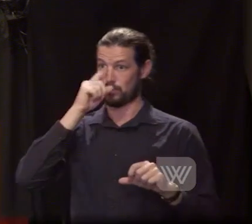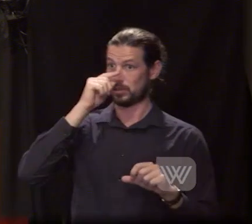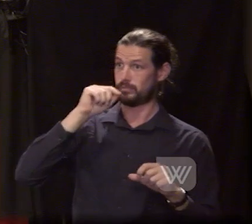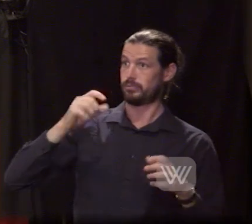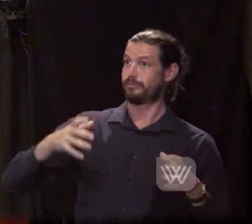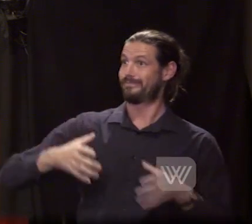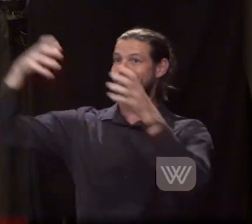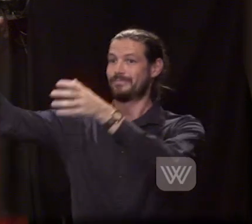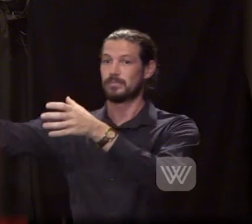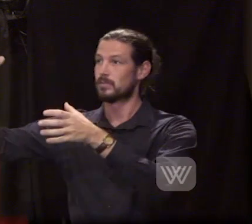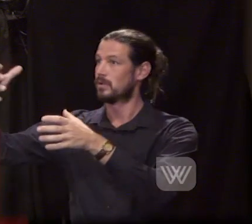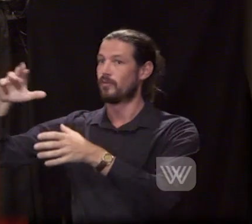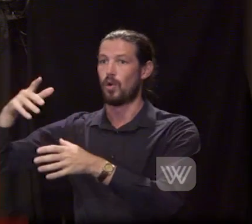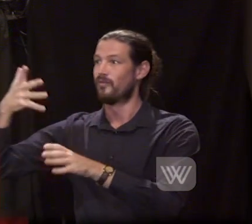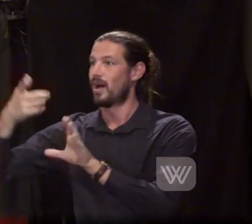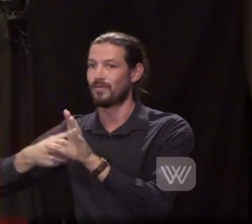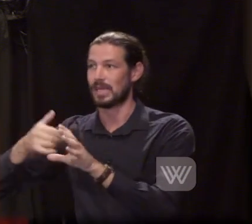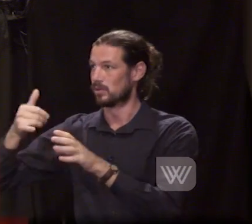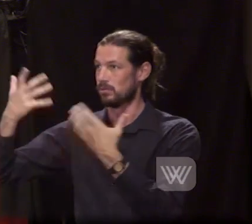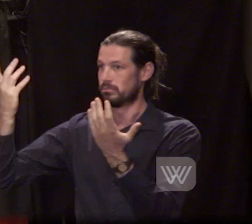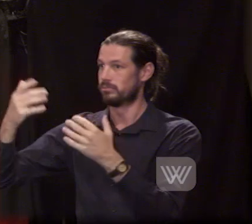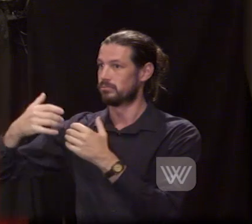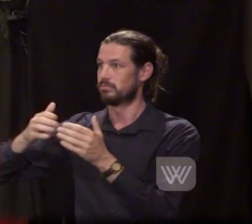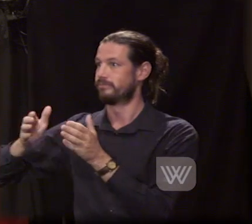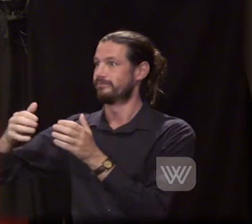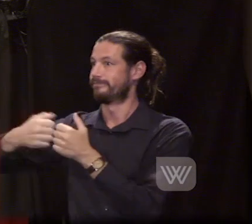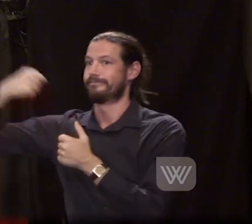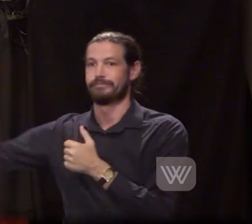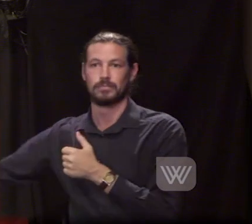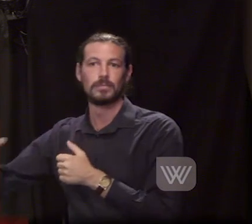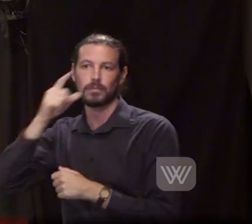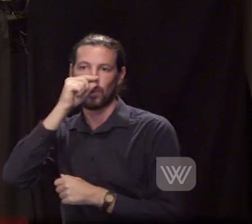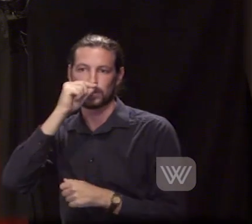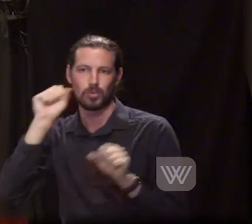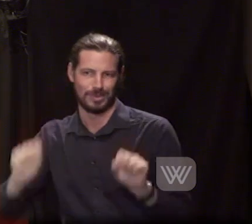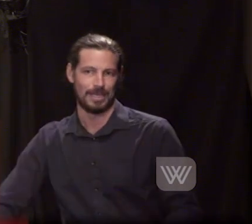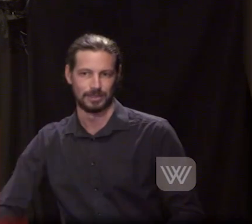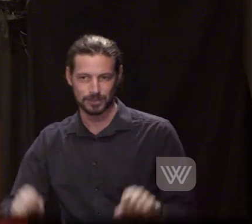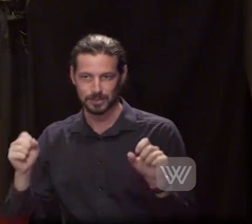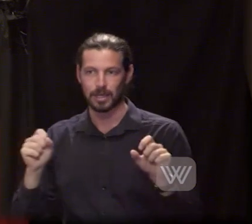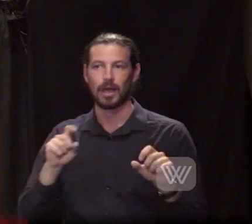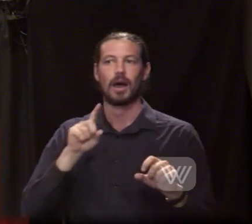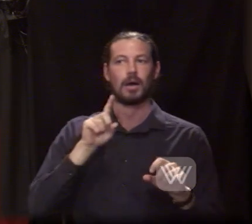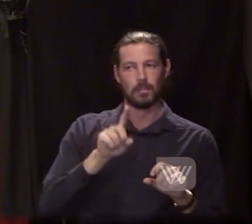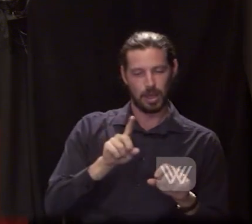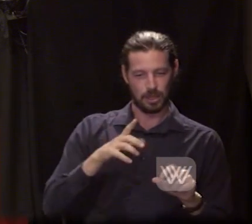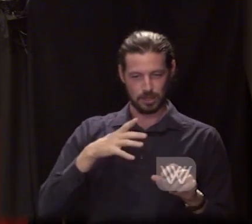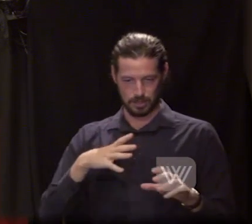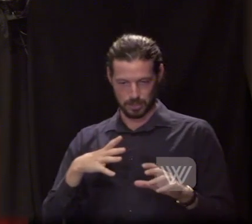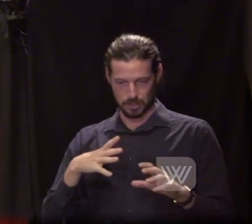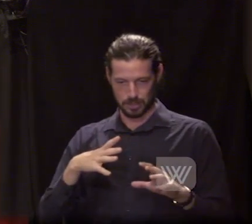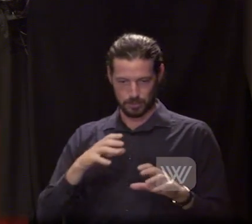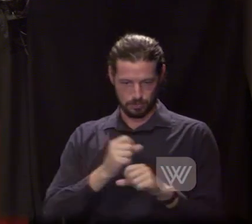for 5 years or for any duration of time. I would bet money on that it's possible to do that. It's more of like finding the technical